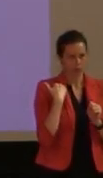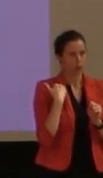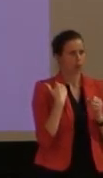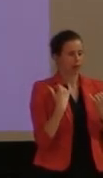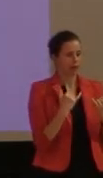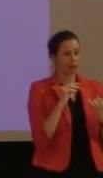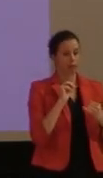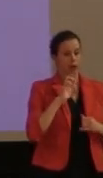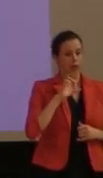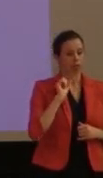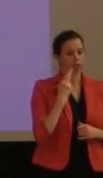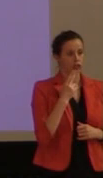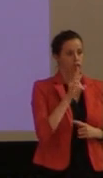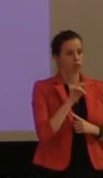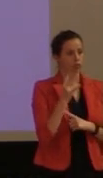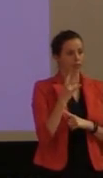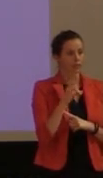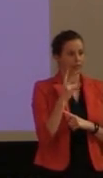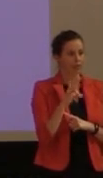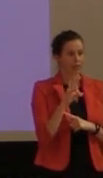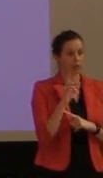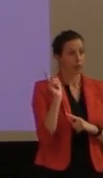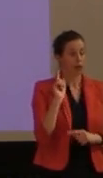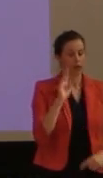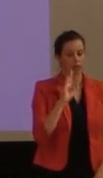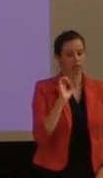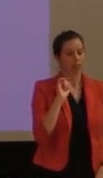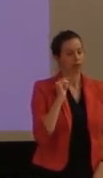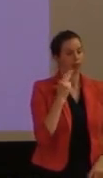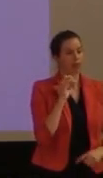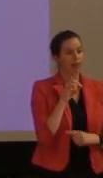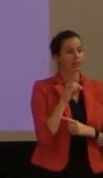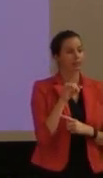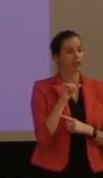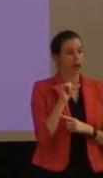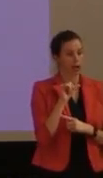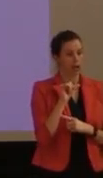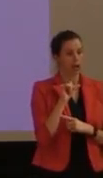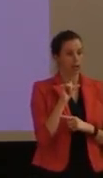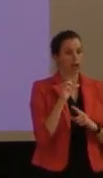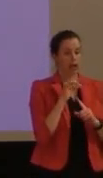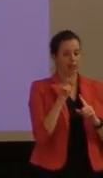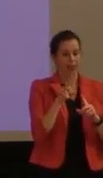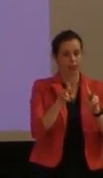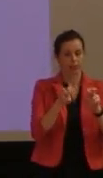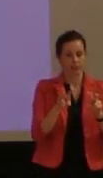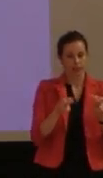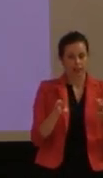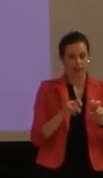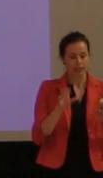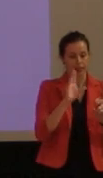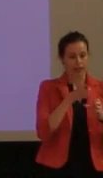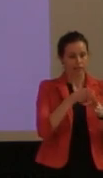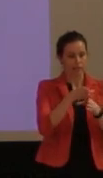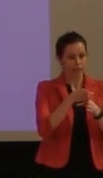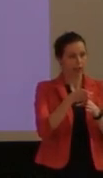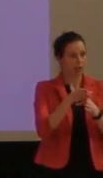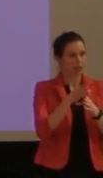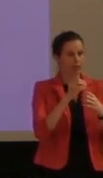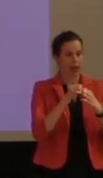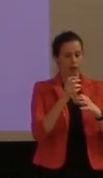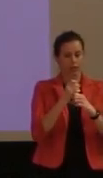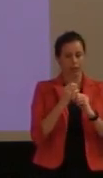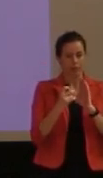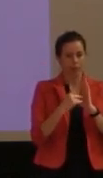in March 2017 at Bethesda, and the program hoped to assess the state of the field for return of genomic information and